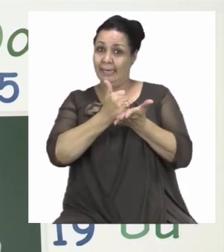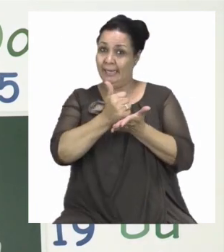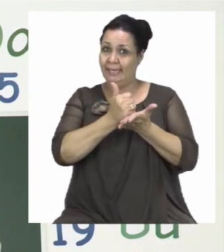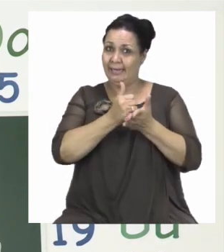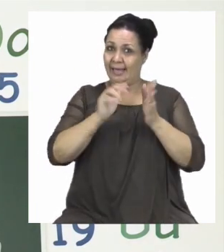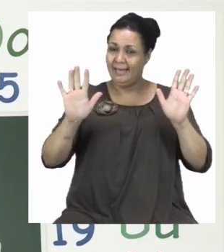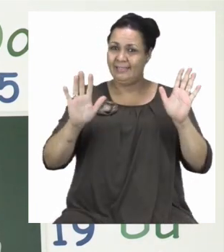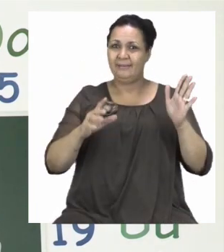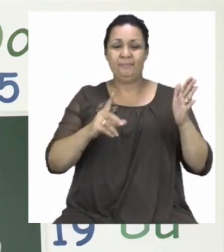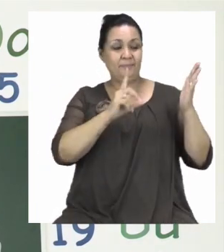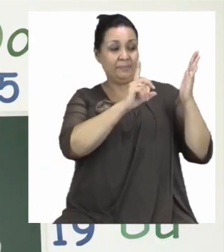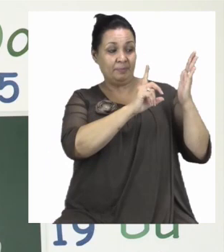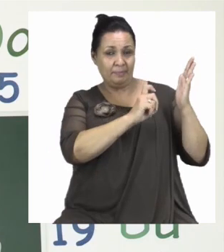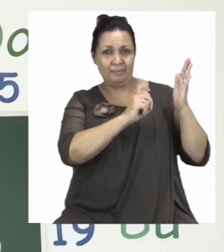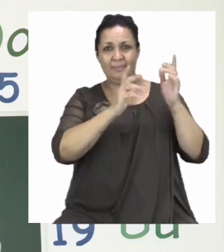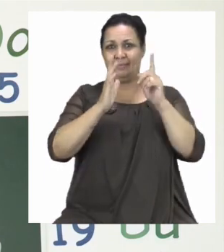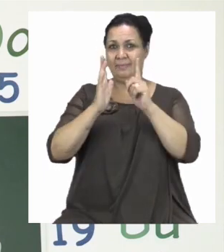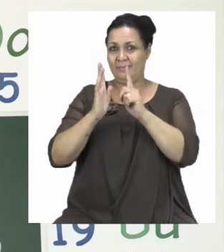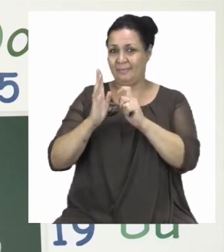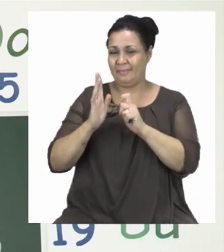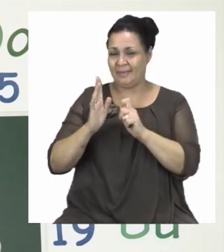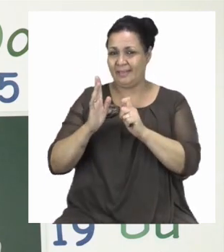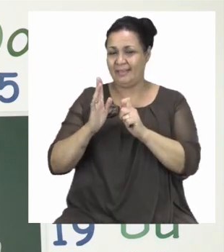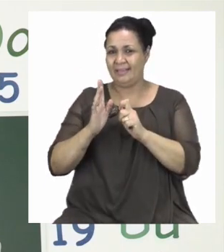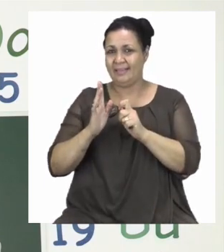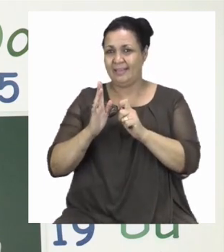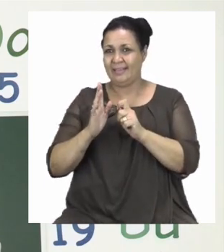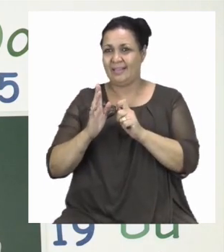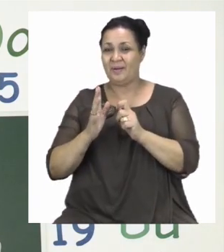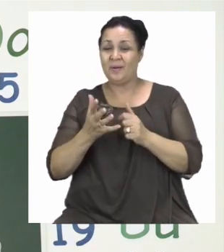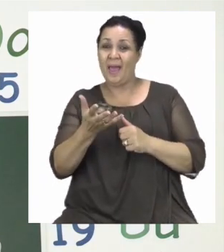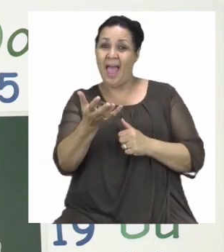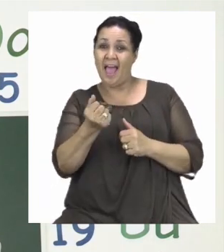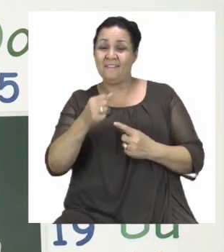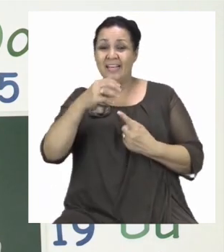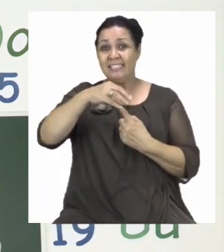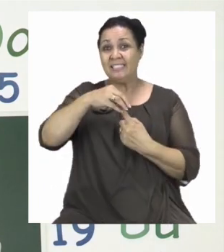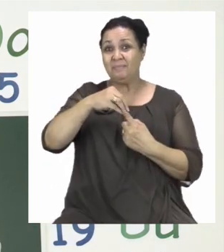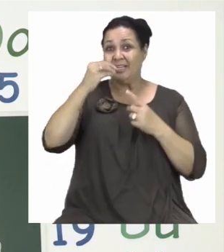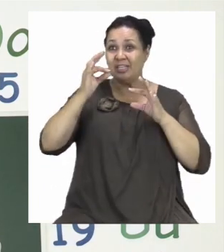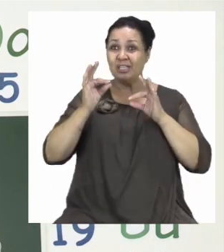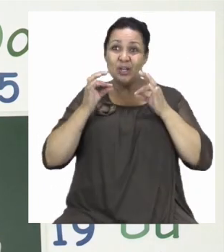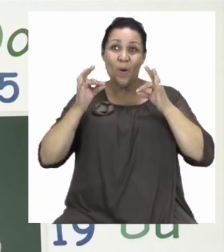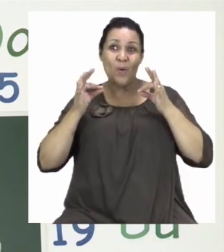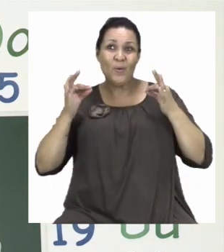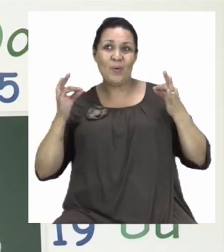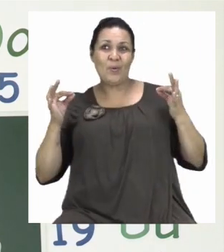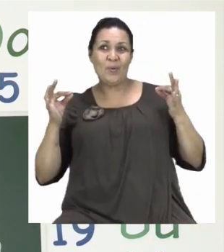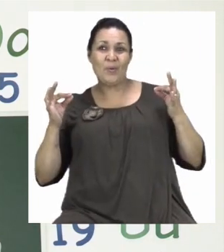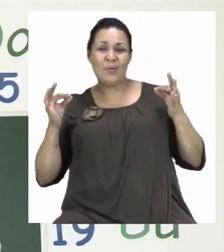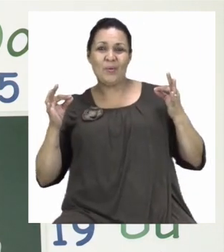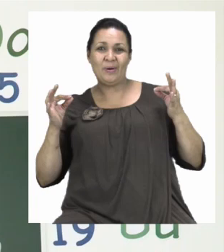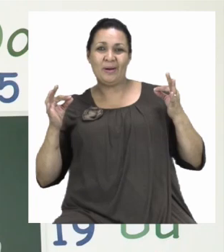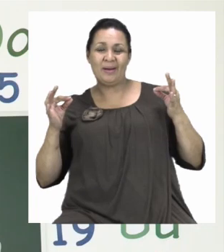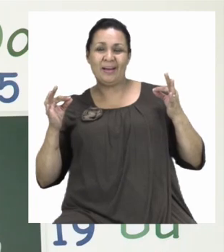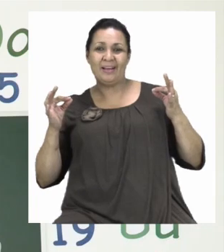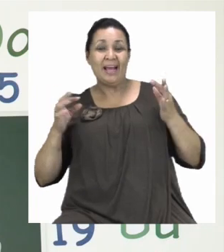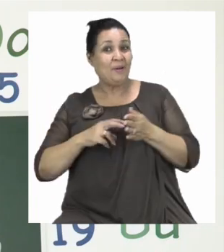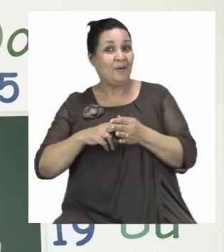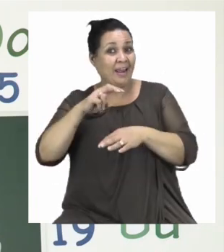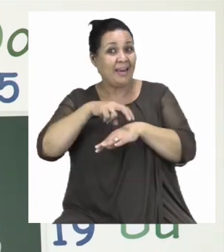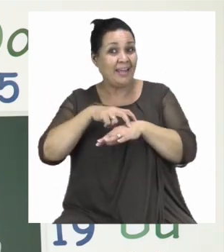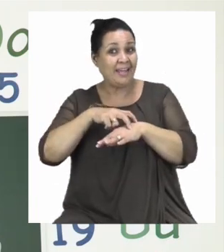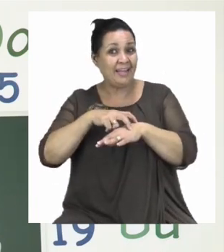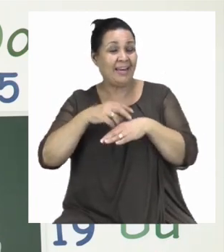sanitize. Remember, we have a special song we sing now. Are you ready? Let's